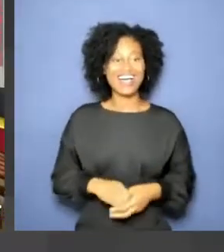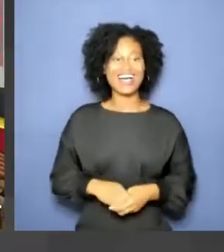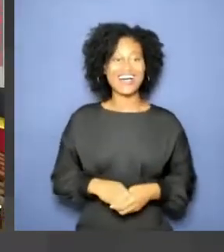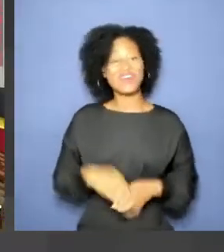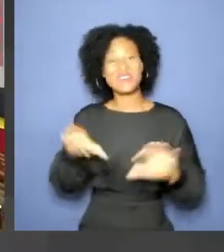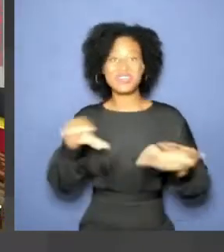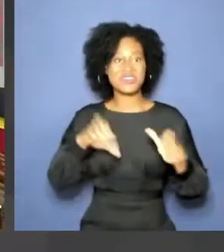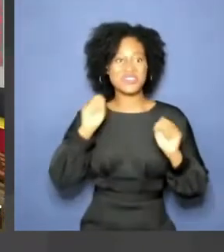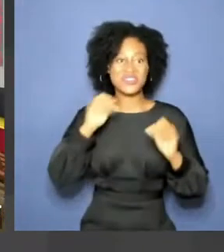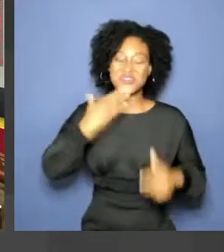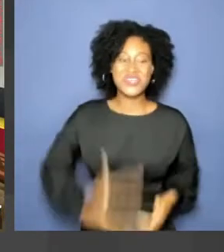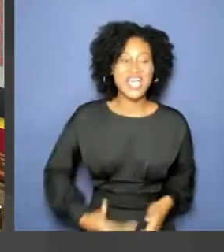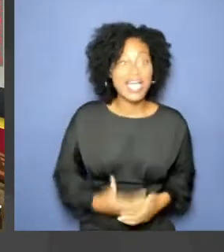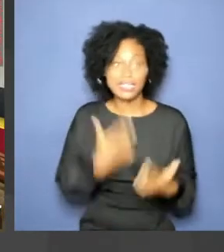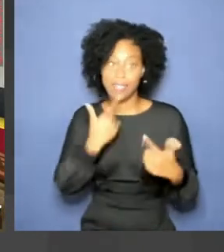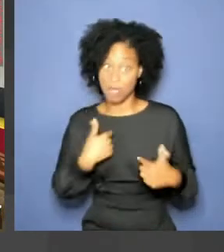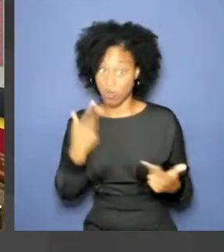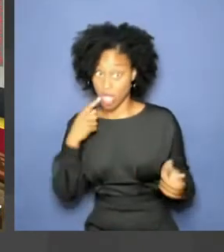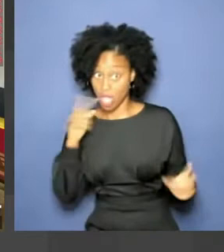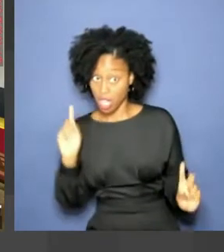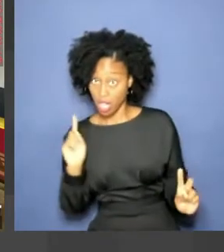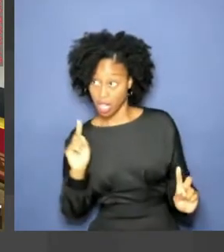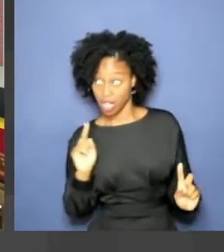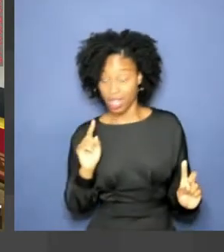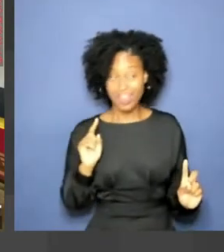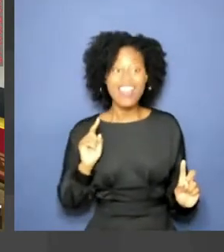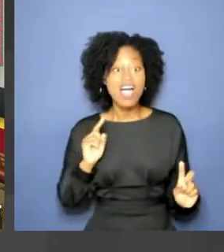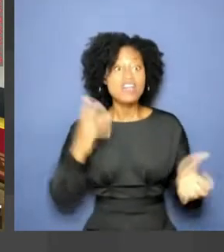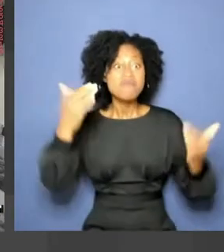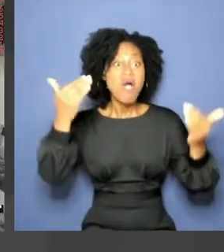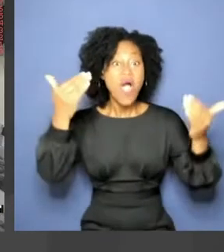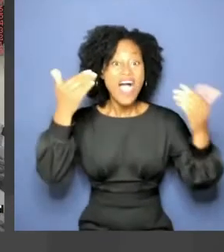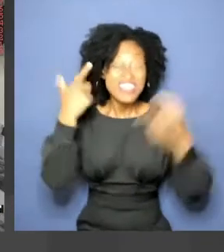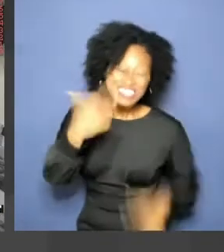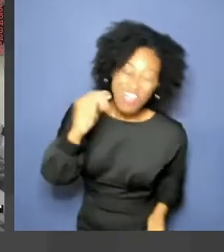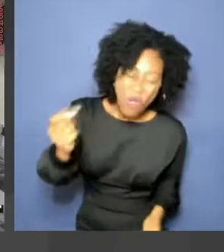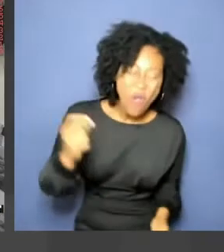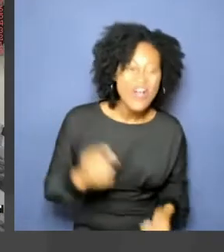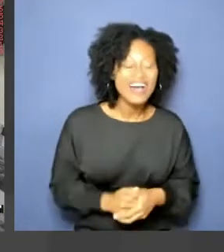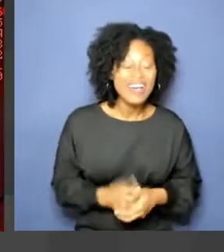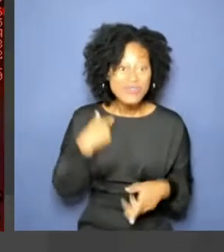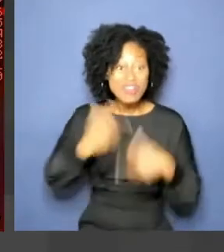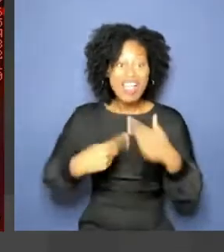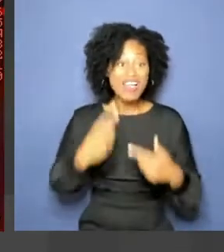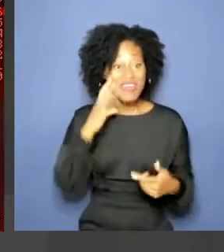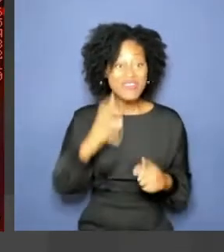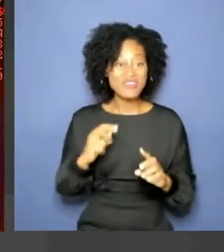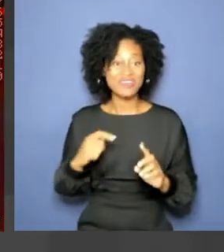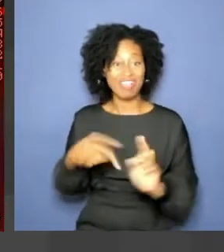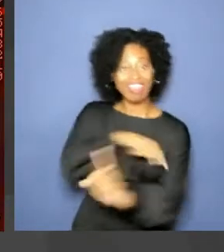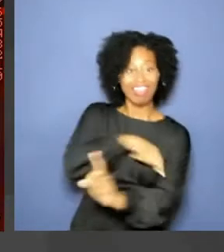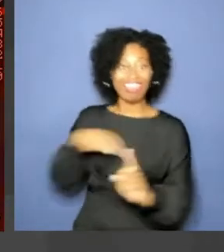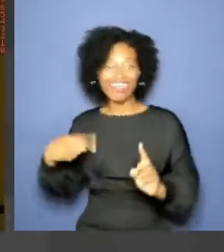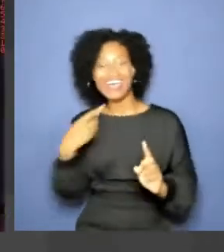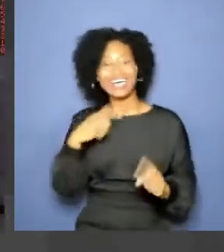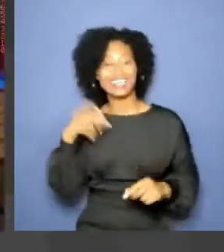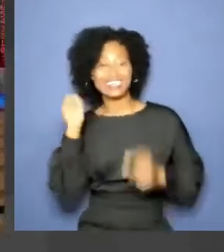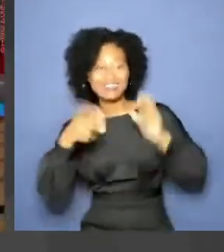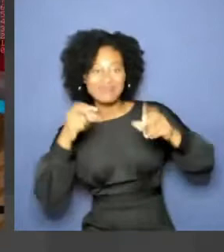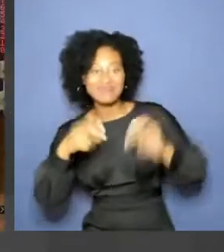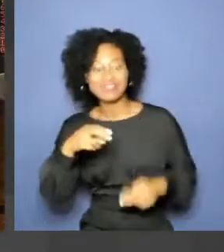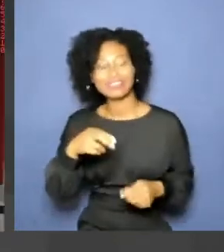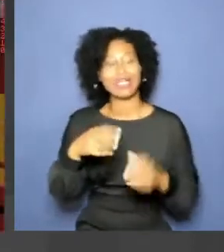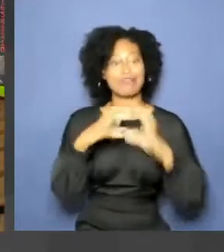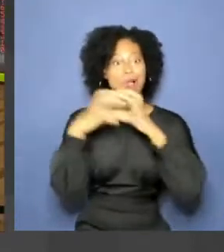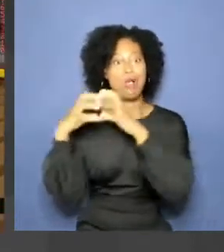Tell me we made our way in. Tense. Let's go! Let's go! We're going to dodgeball. Dodgeball time, boys! Wait, so